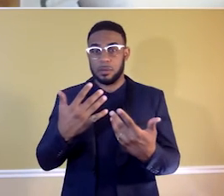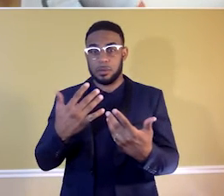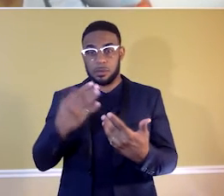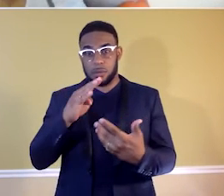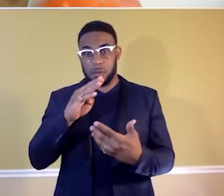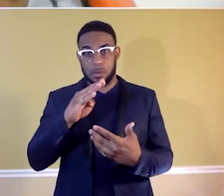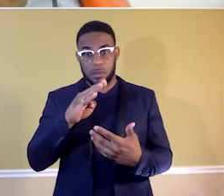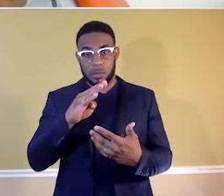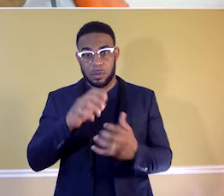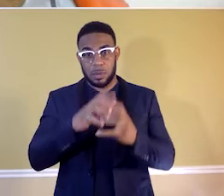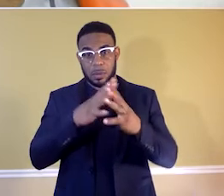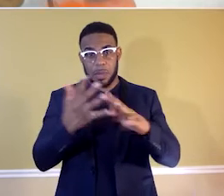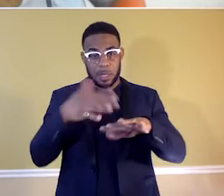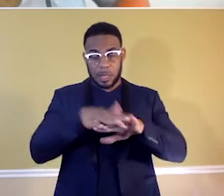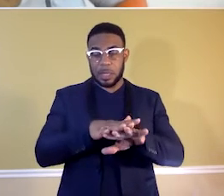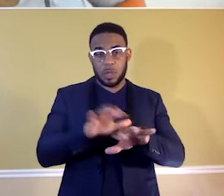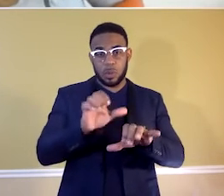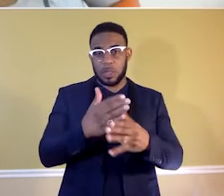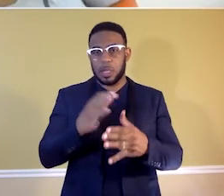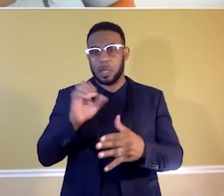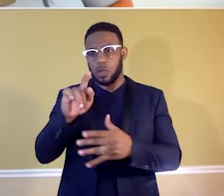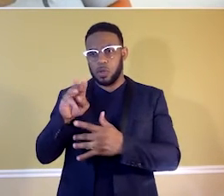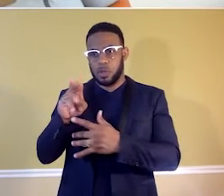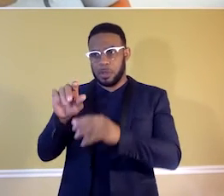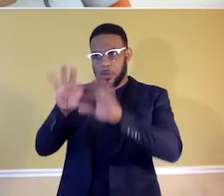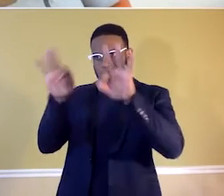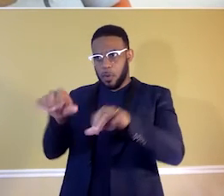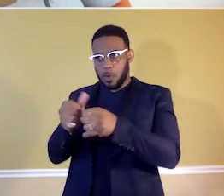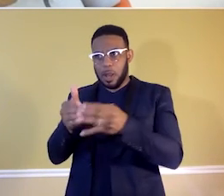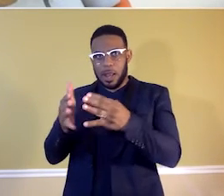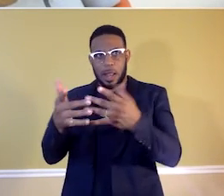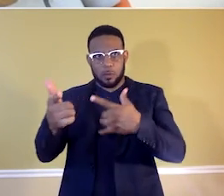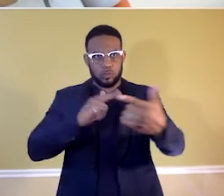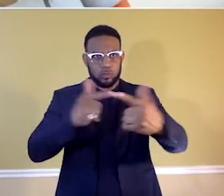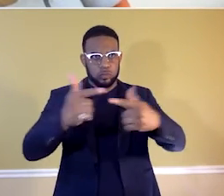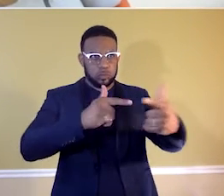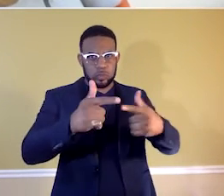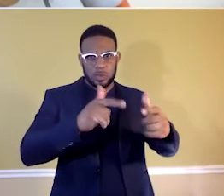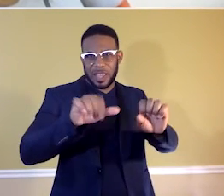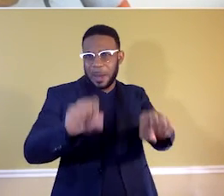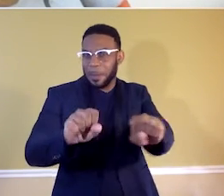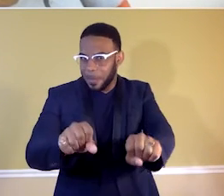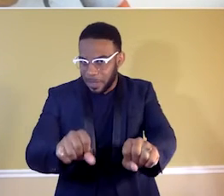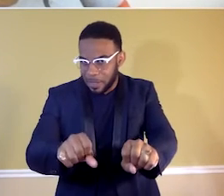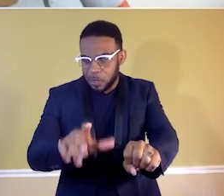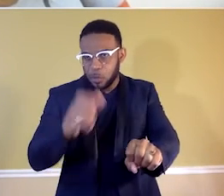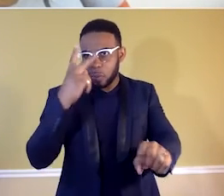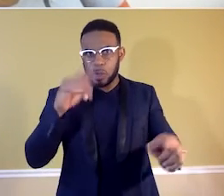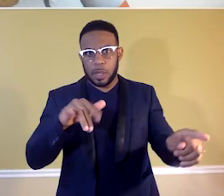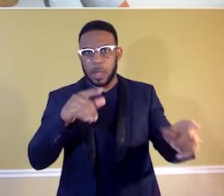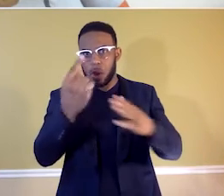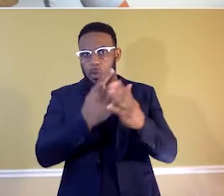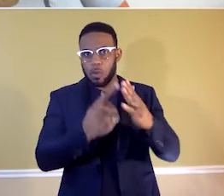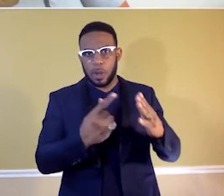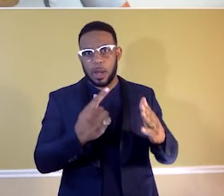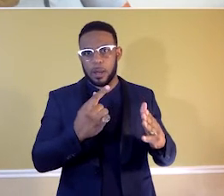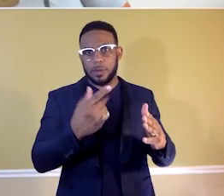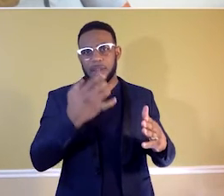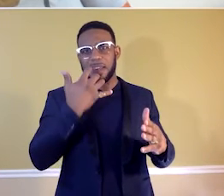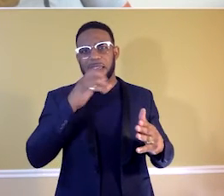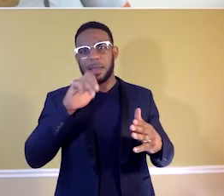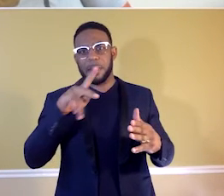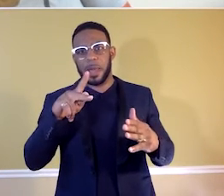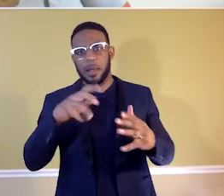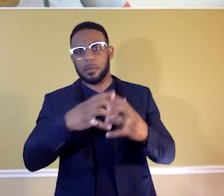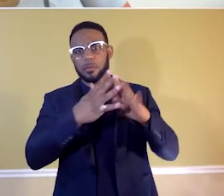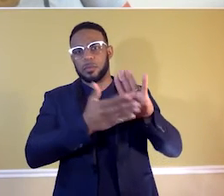do things. So Streamlit is the framework that allows for that interactive capability. So we saw the graph that was a heat map that was